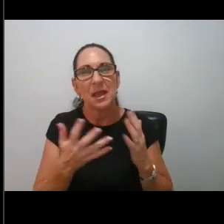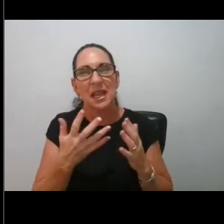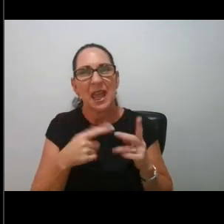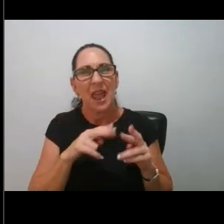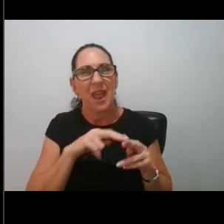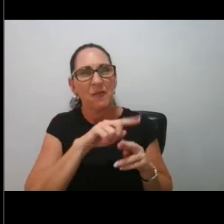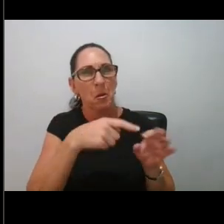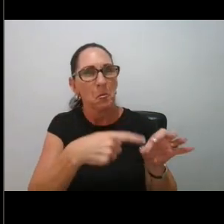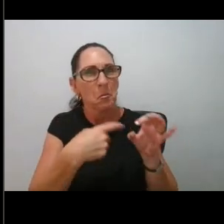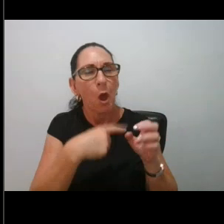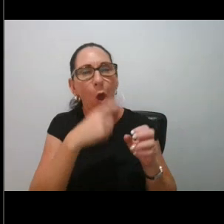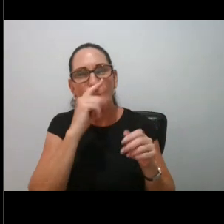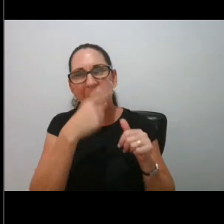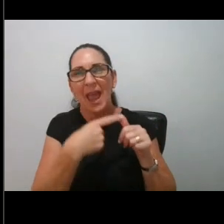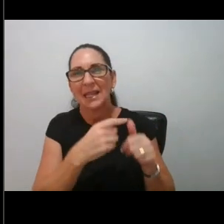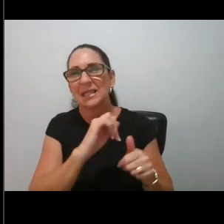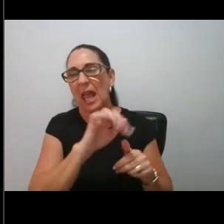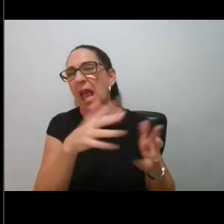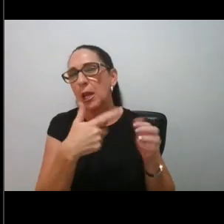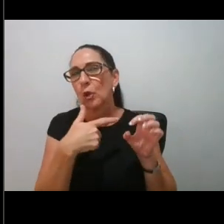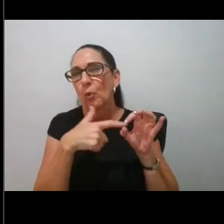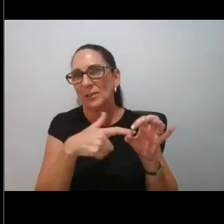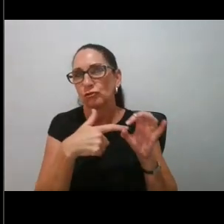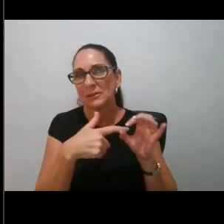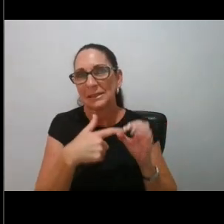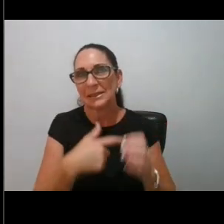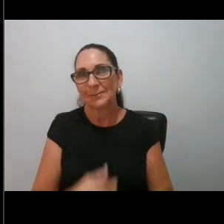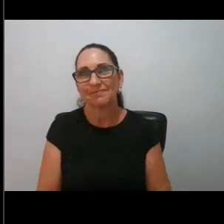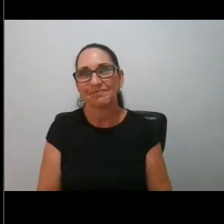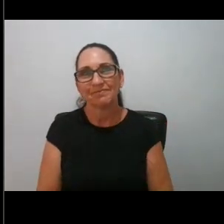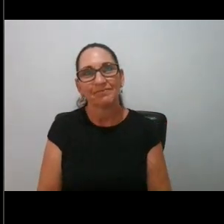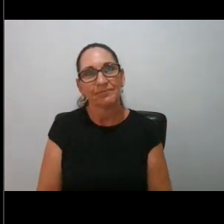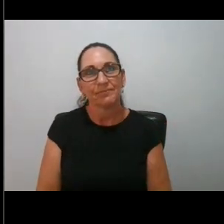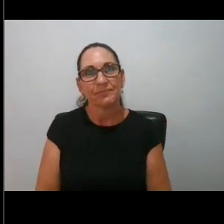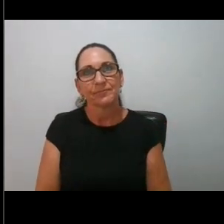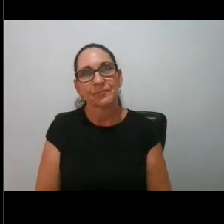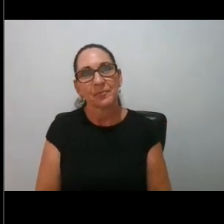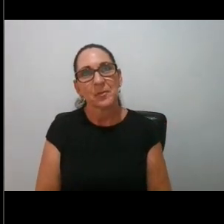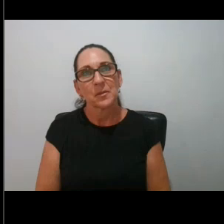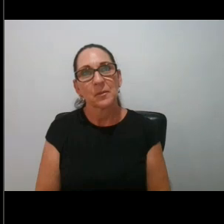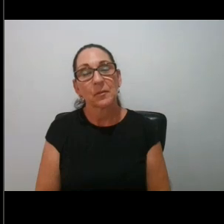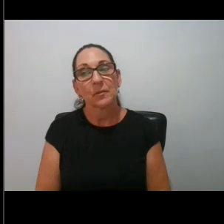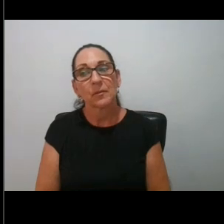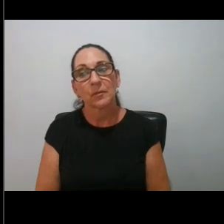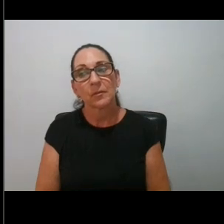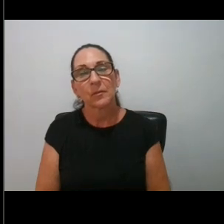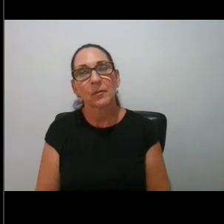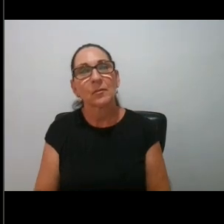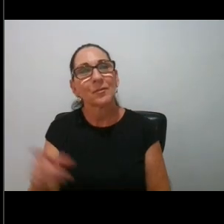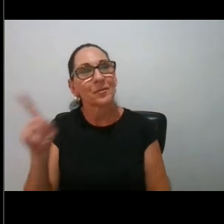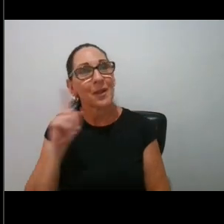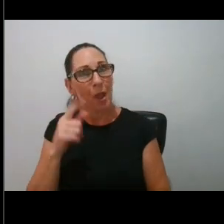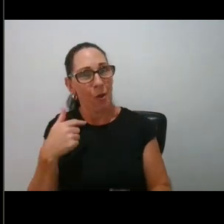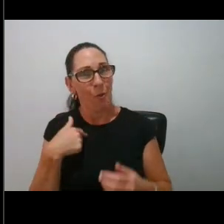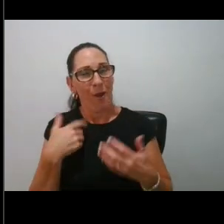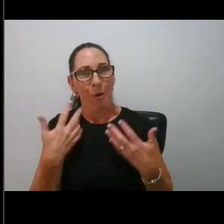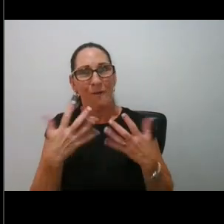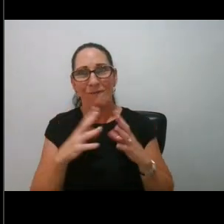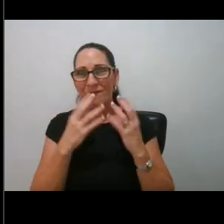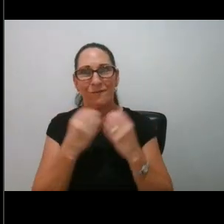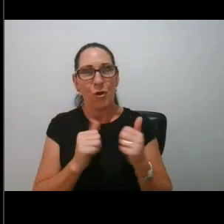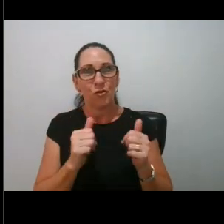could involve. So that's an important role that you play. So I can't believe we're already at the questions section, which